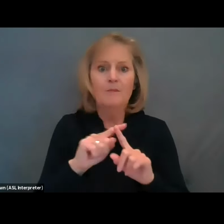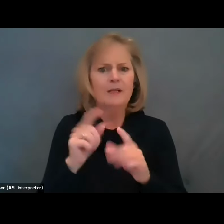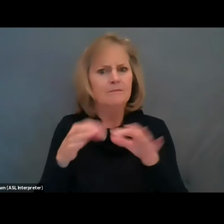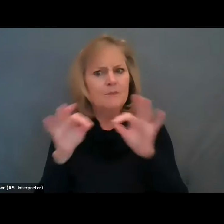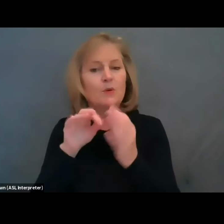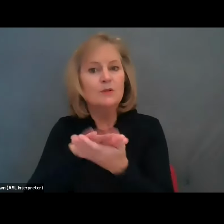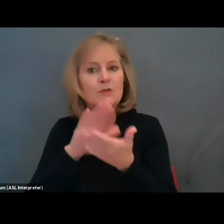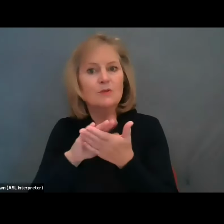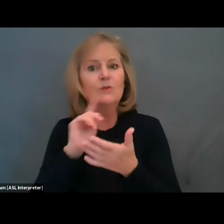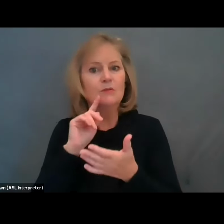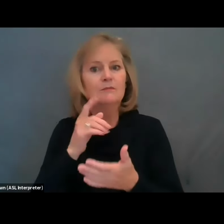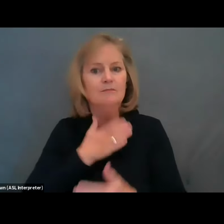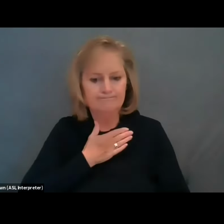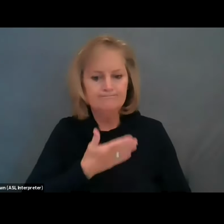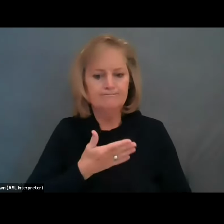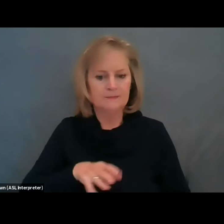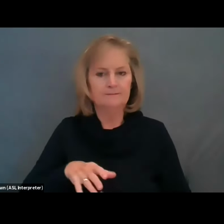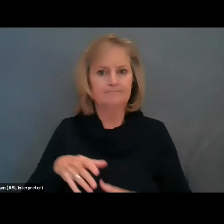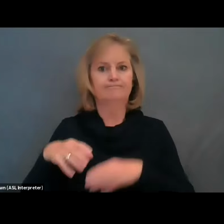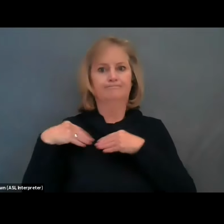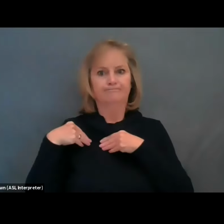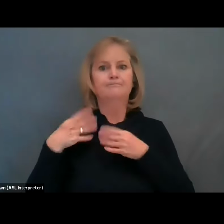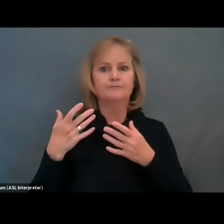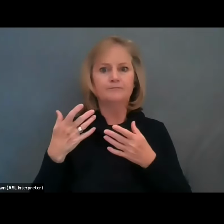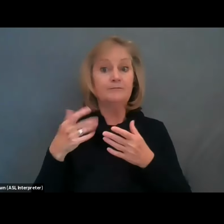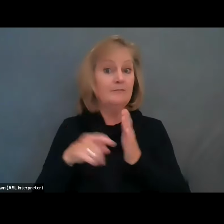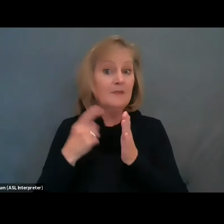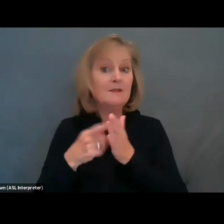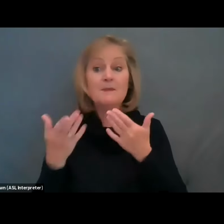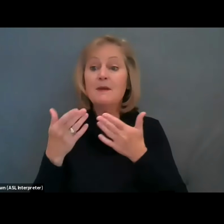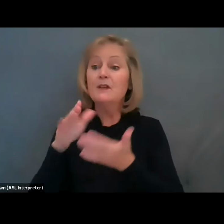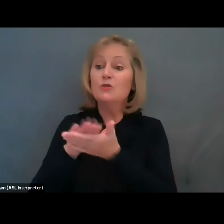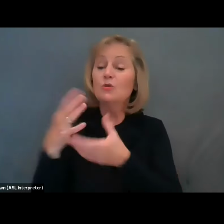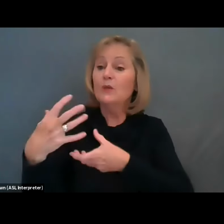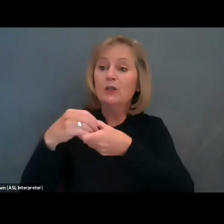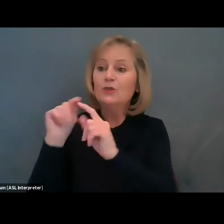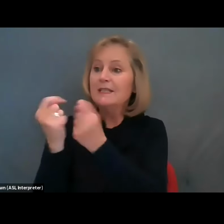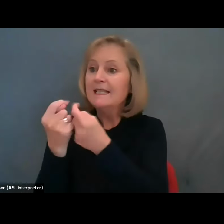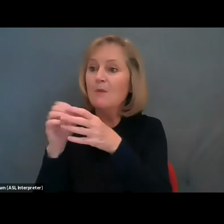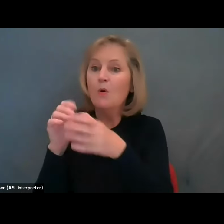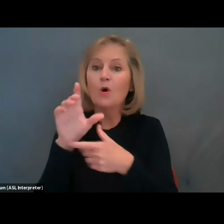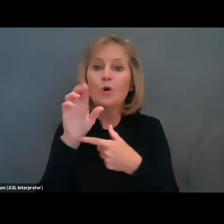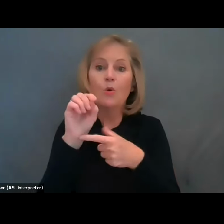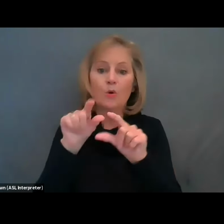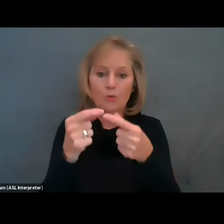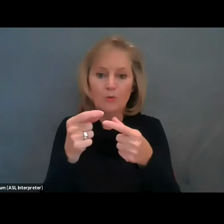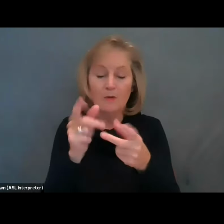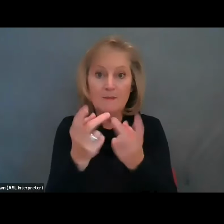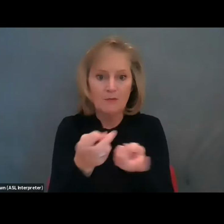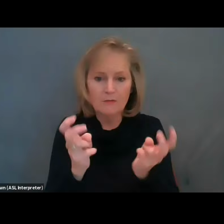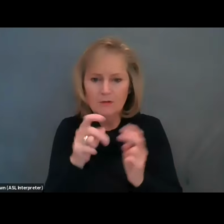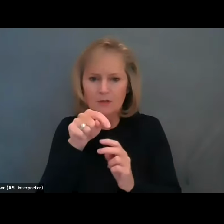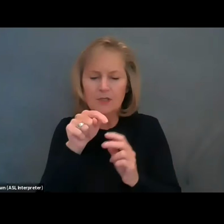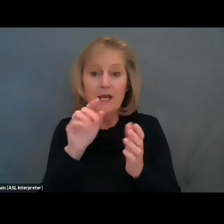school is on board, and there's a sort of, we sometimes have like a school inclusion team or a core group of people at